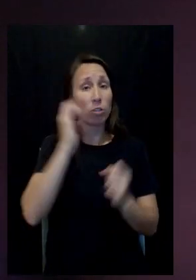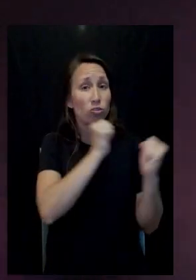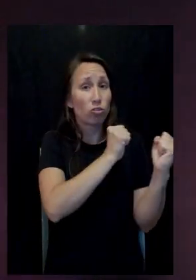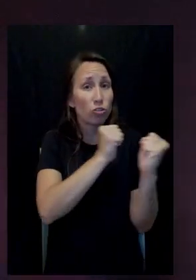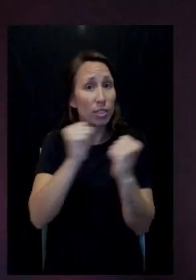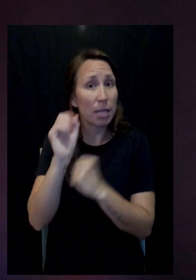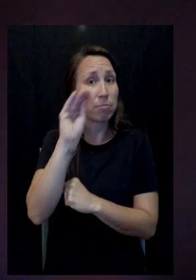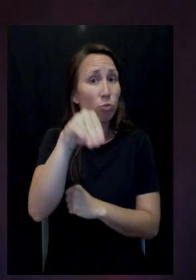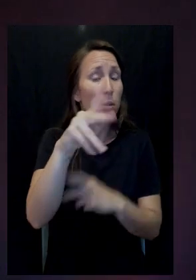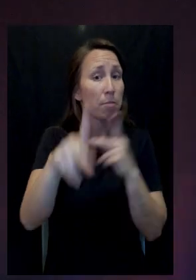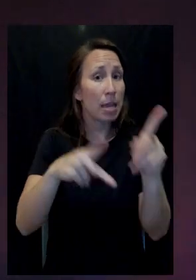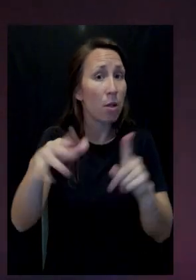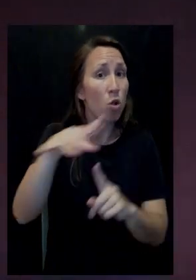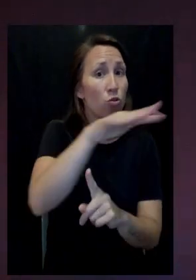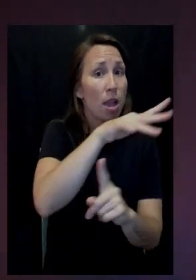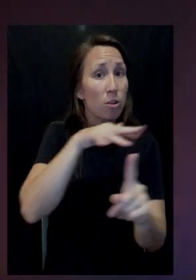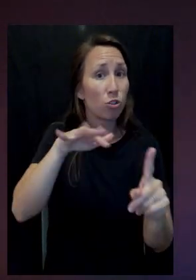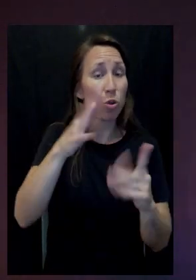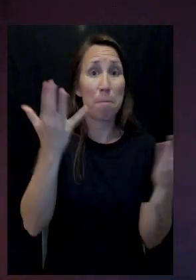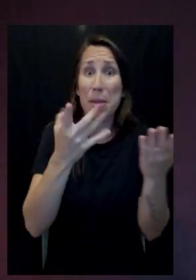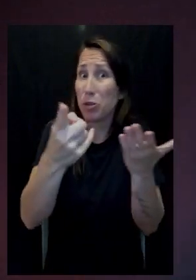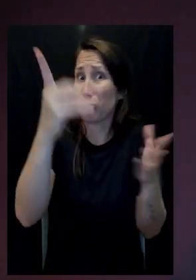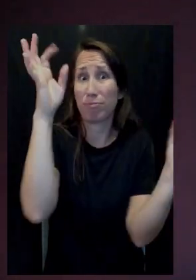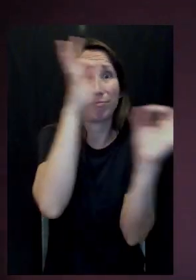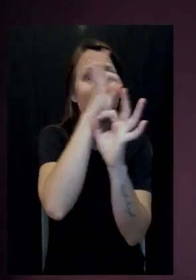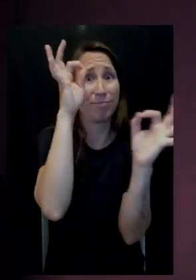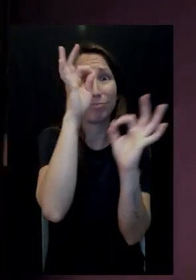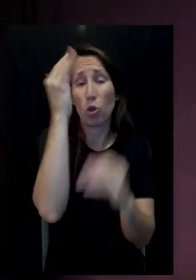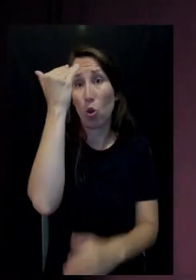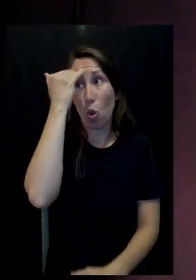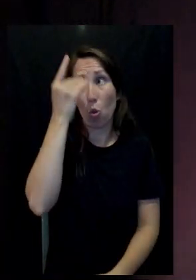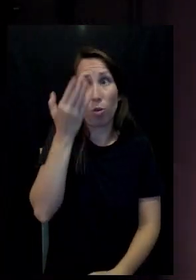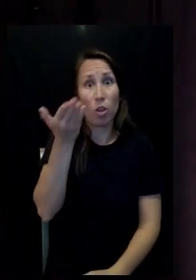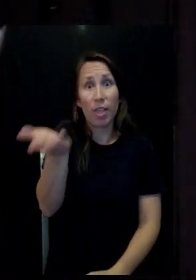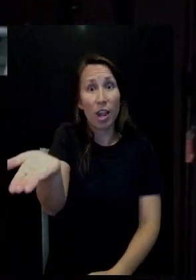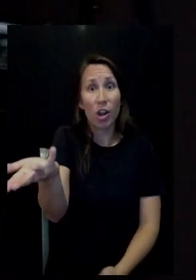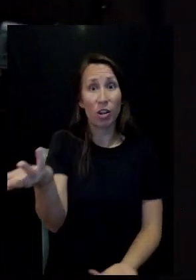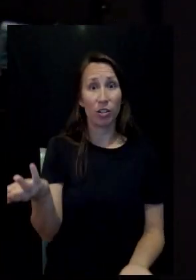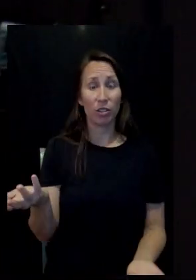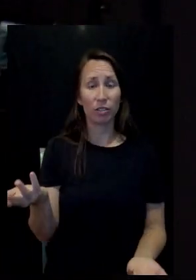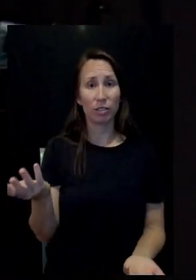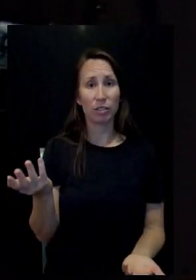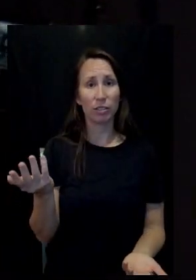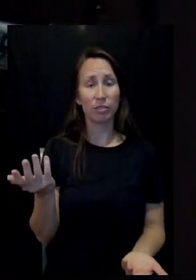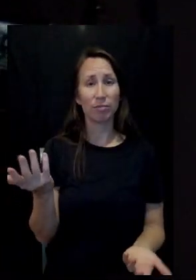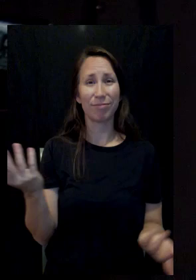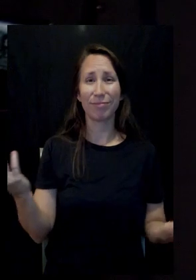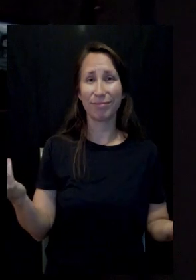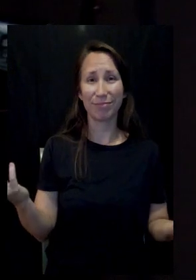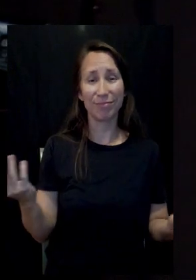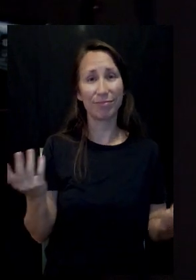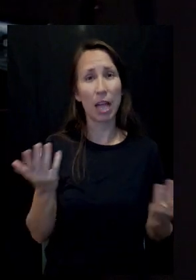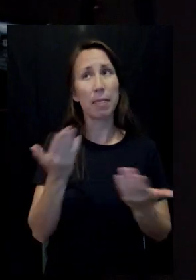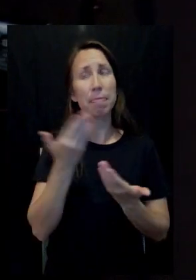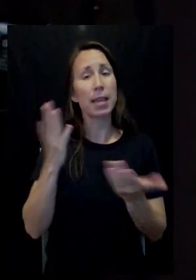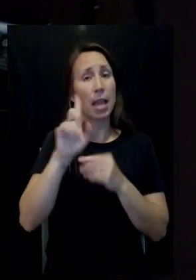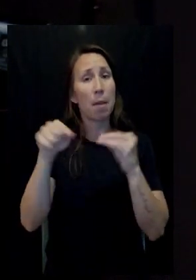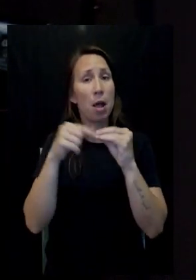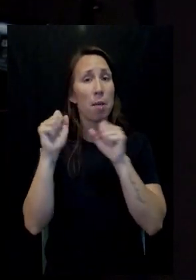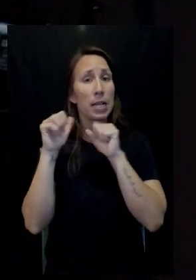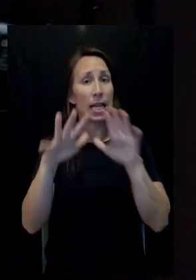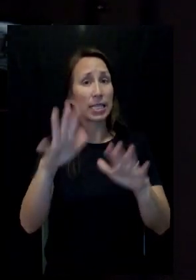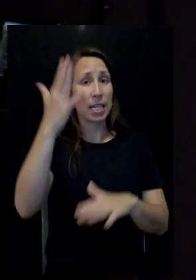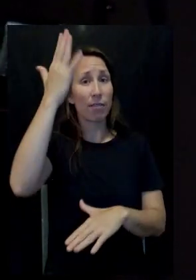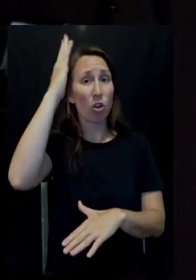God has strategically placed people around you and you may not even know that they're there. Because here's the thing about